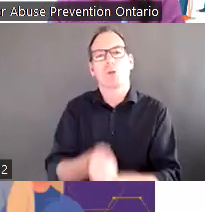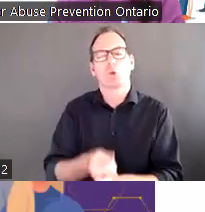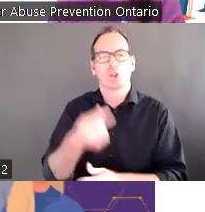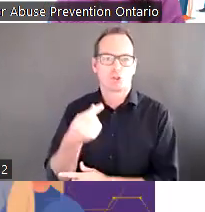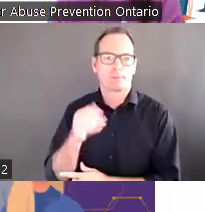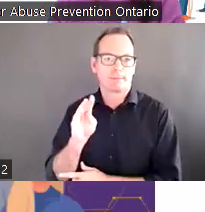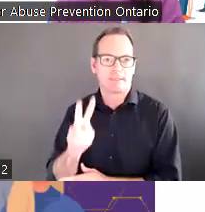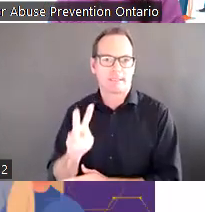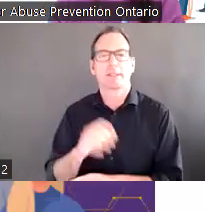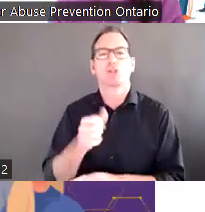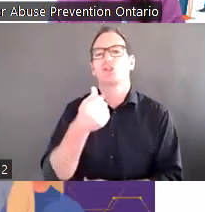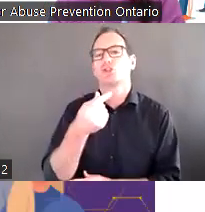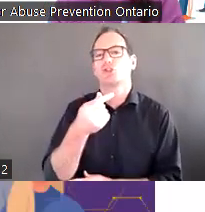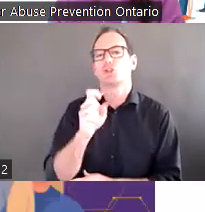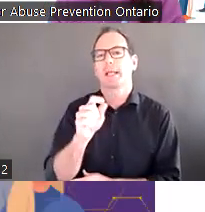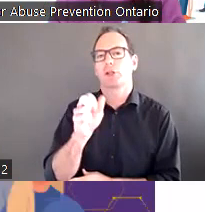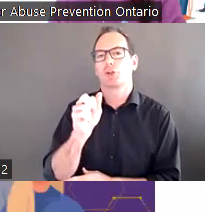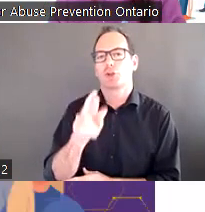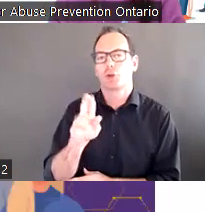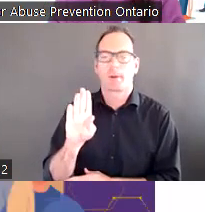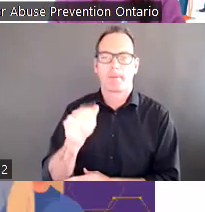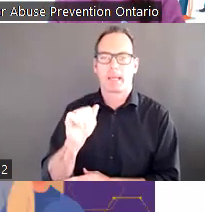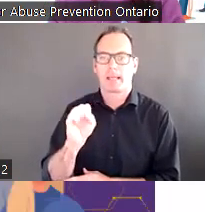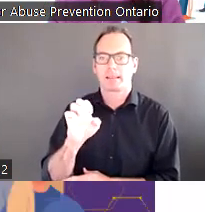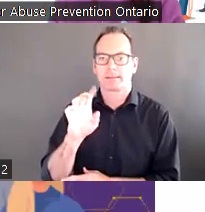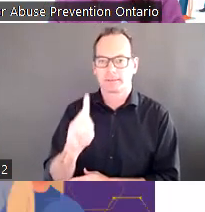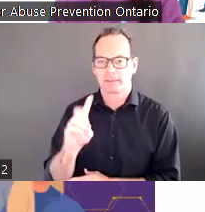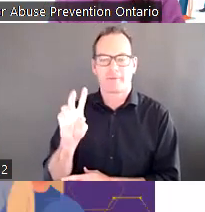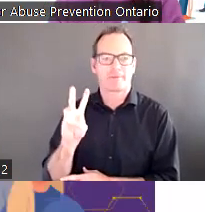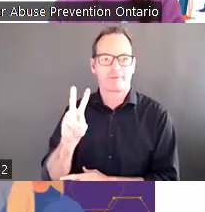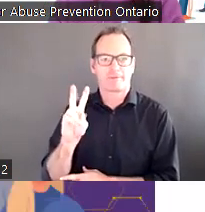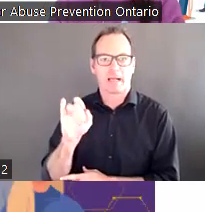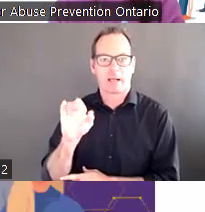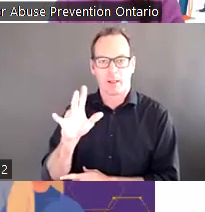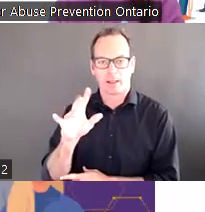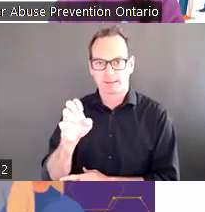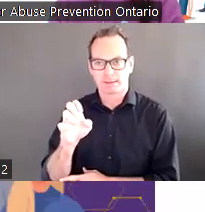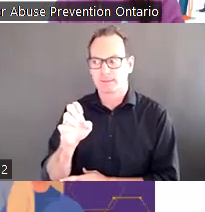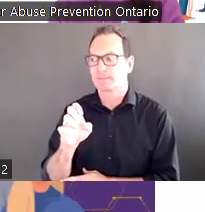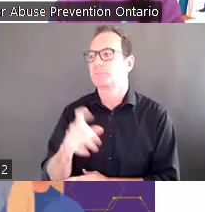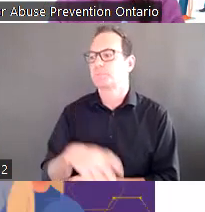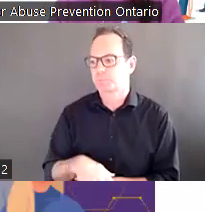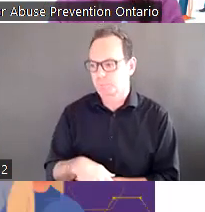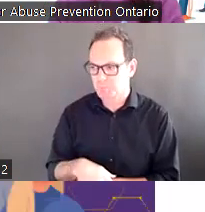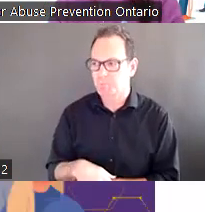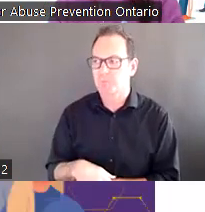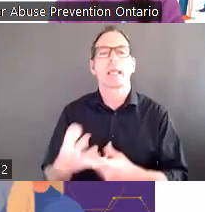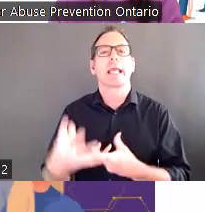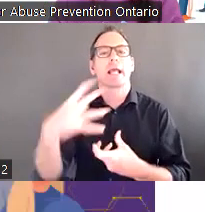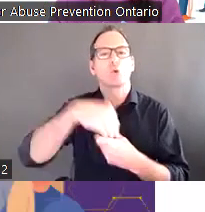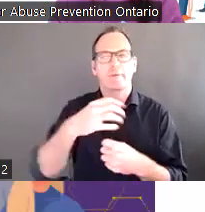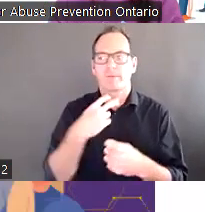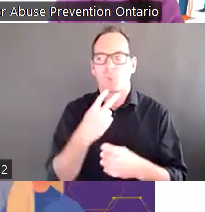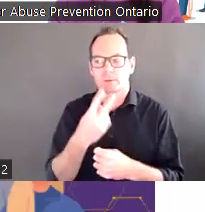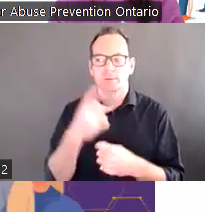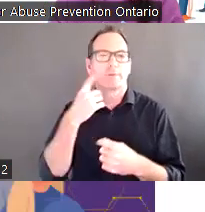inclusive voices, and collective power. So we are collaborating with the Canadian Network for the Prevention of Elder Abuse,